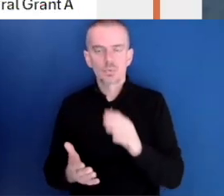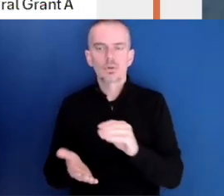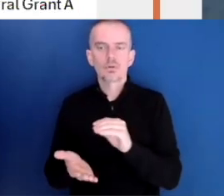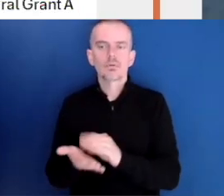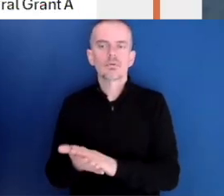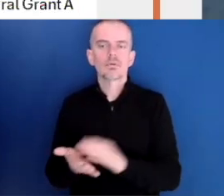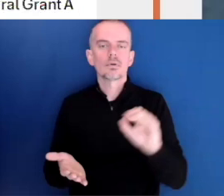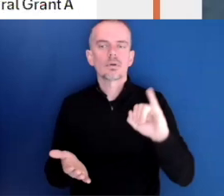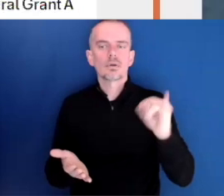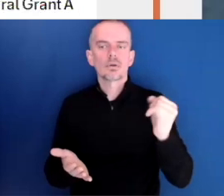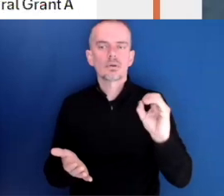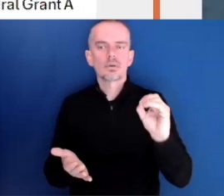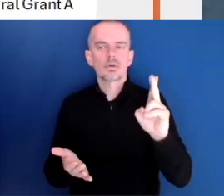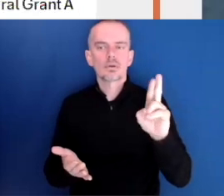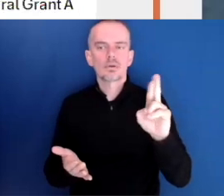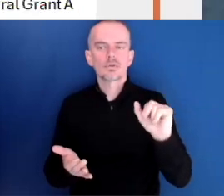that'll essentially